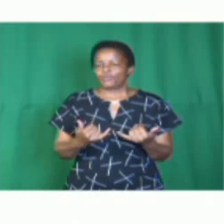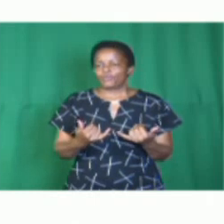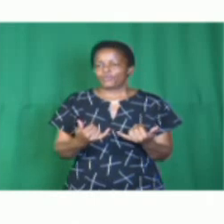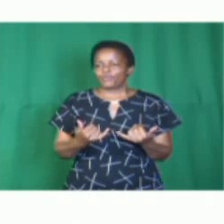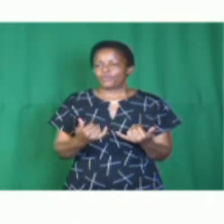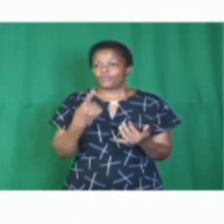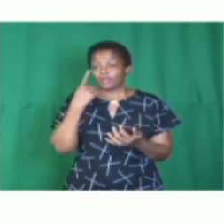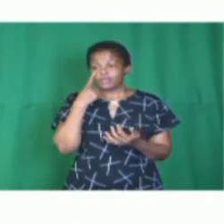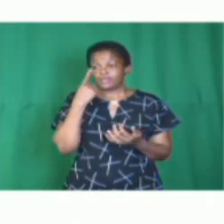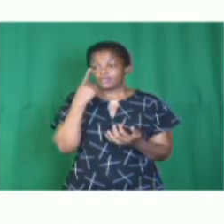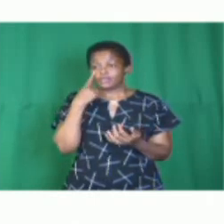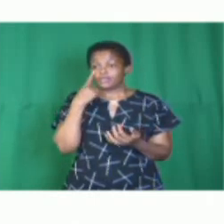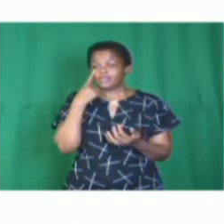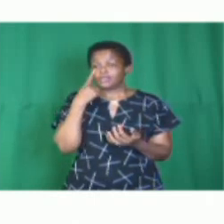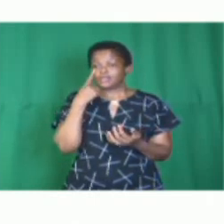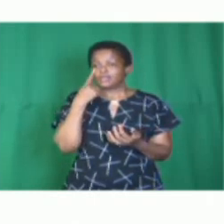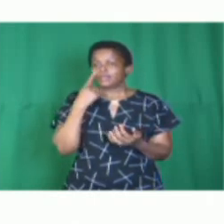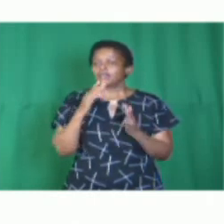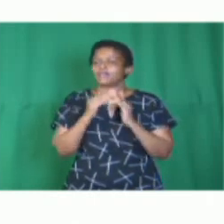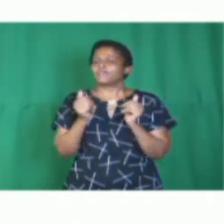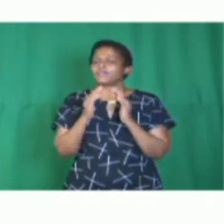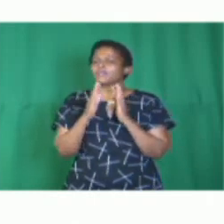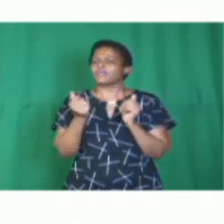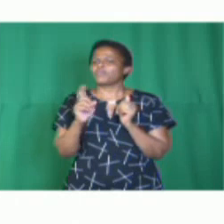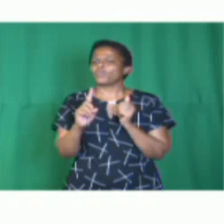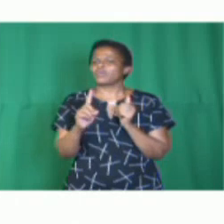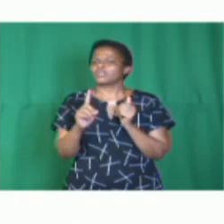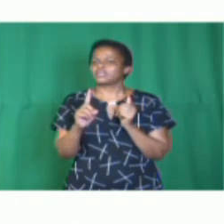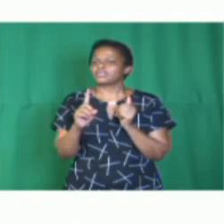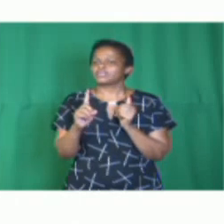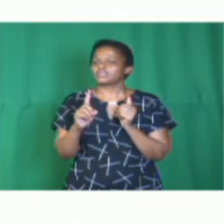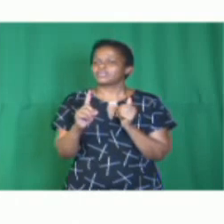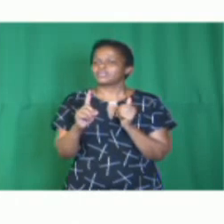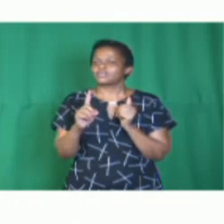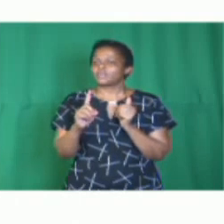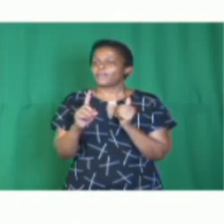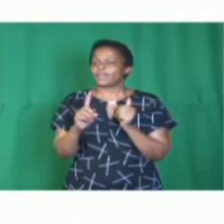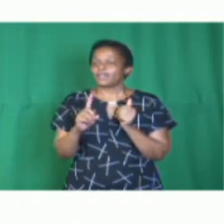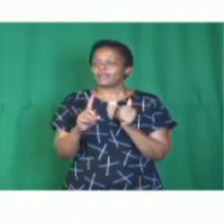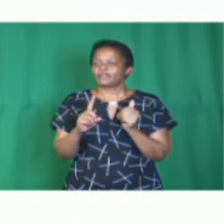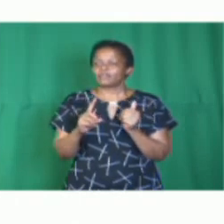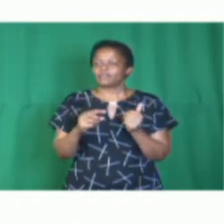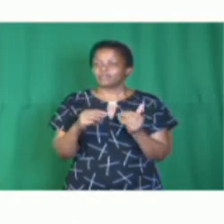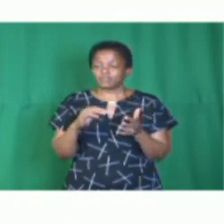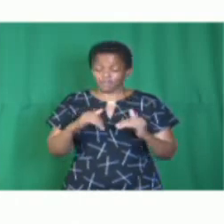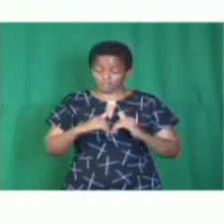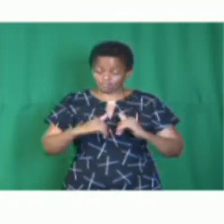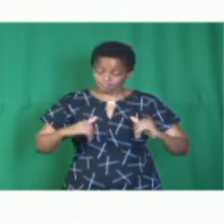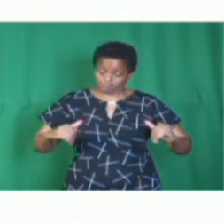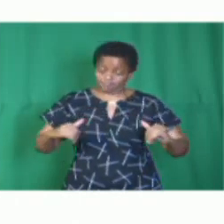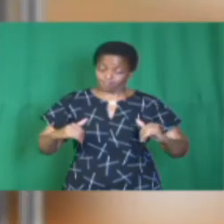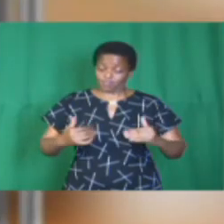going to see what is going to happen. We are now going to see the results as we have been separating